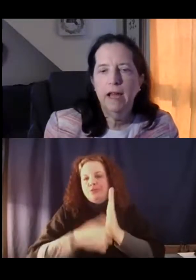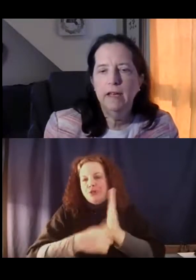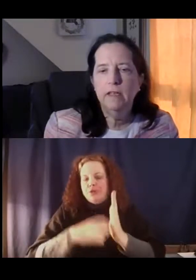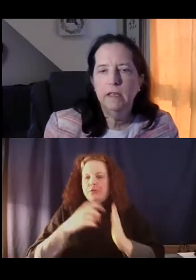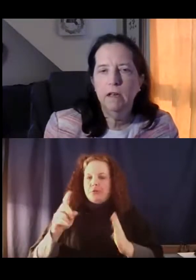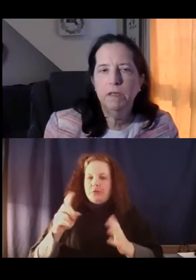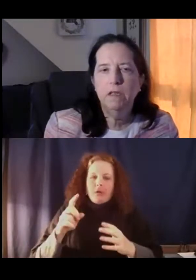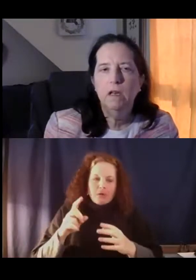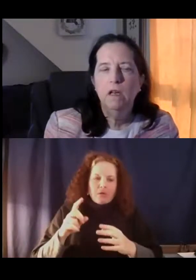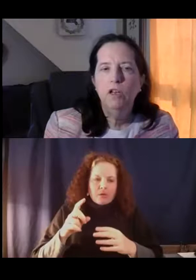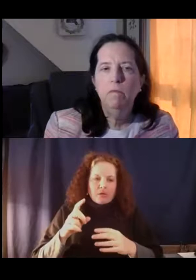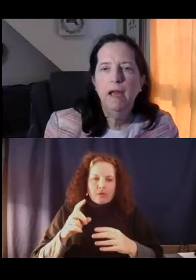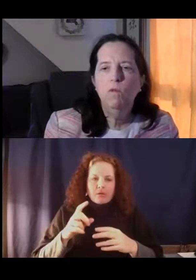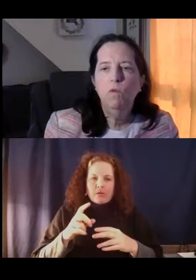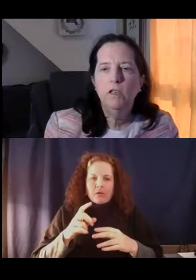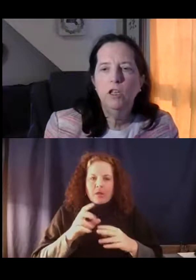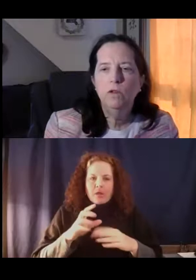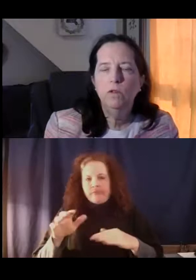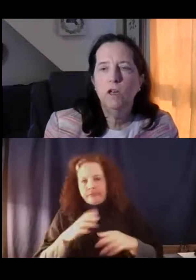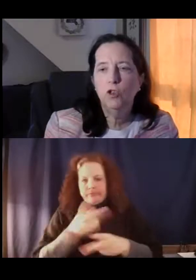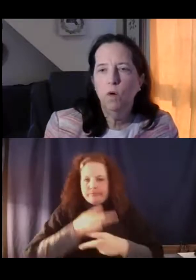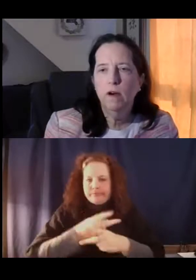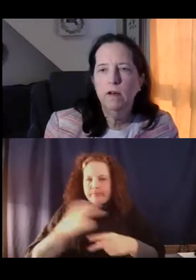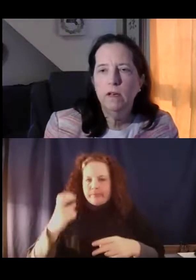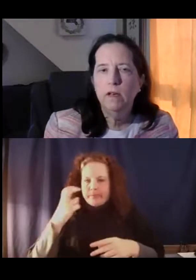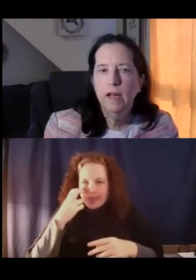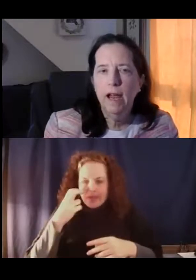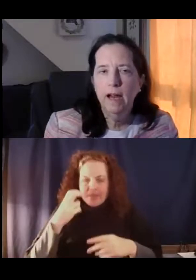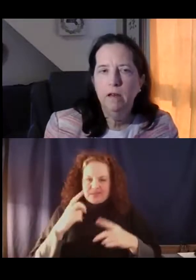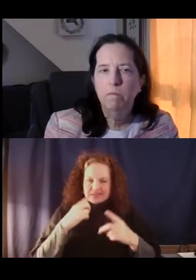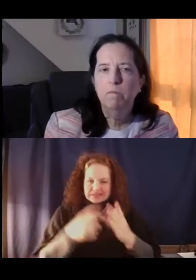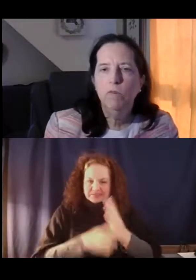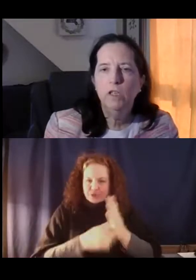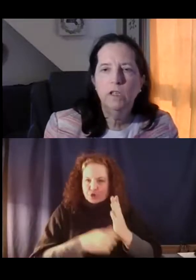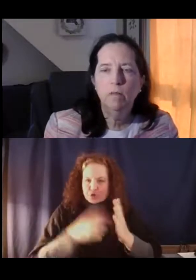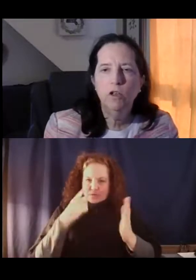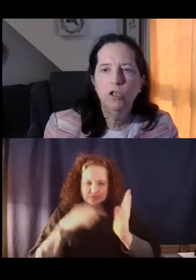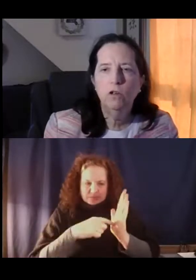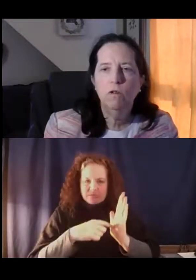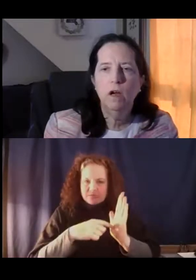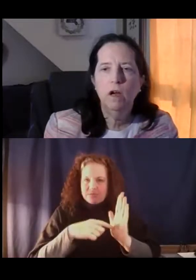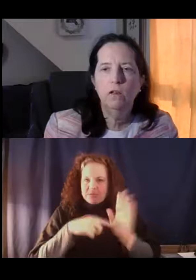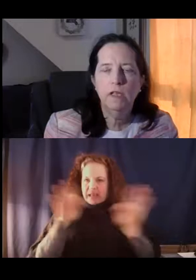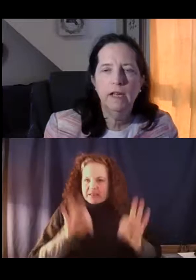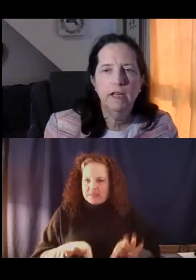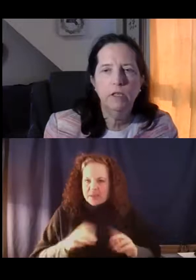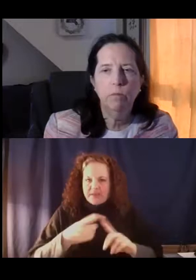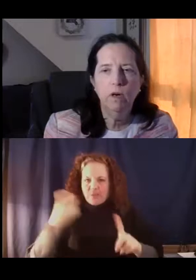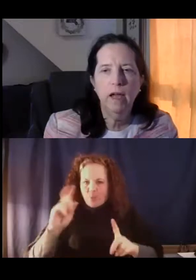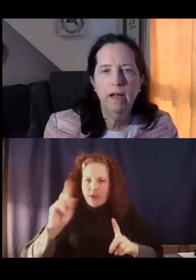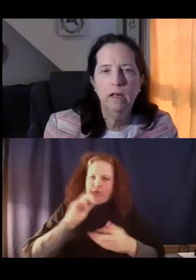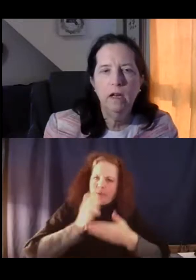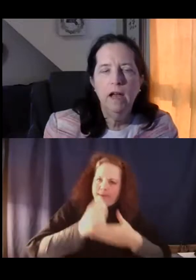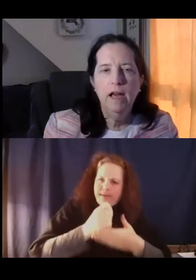Additional canes and tips. You may want to use a shorter cane, which is similar to, looks like a